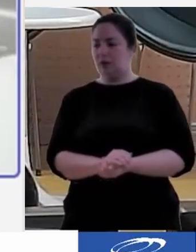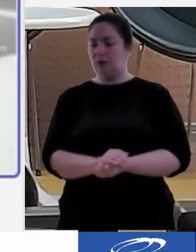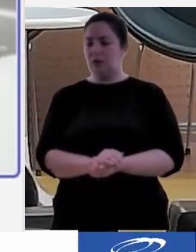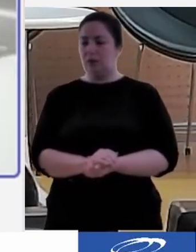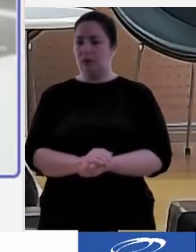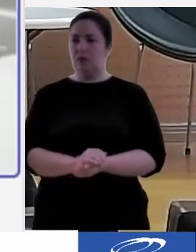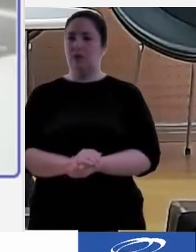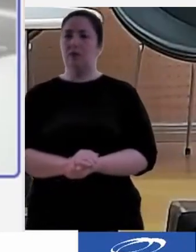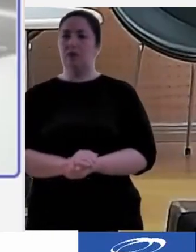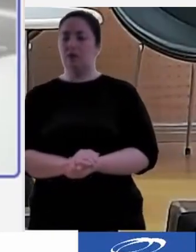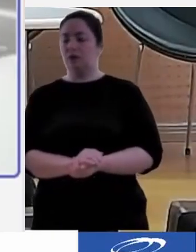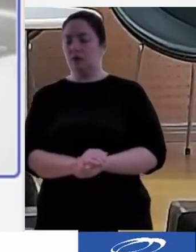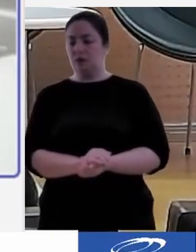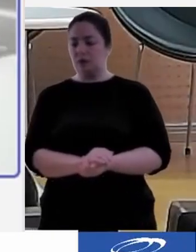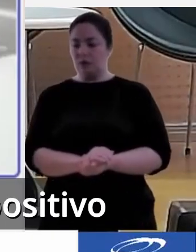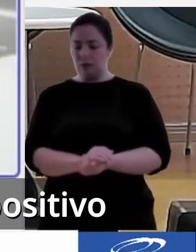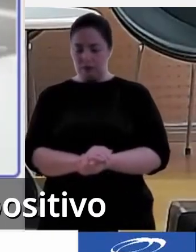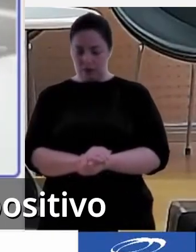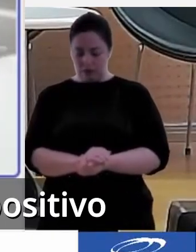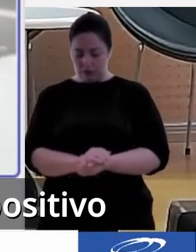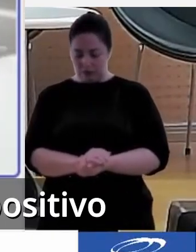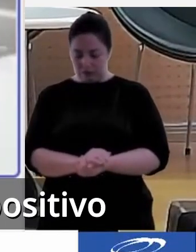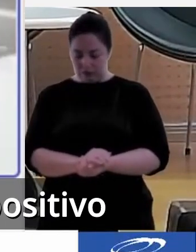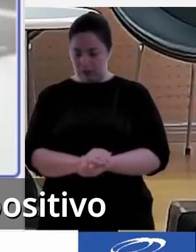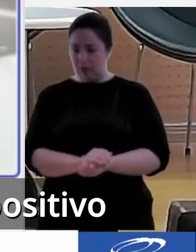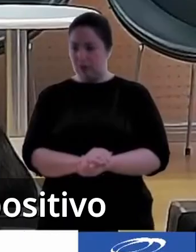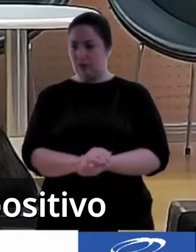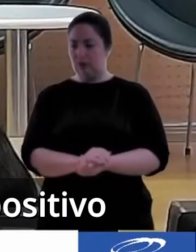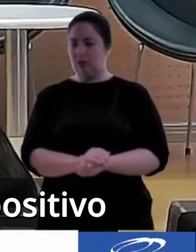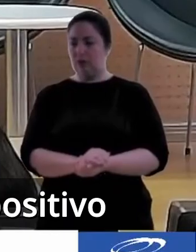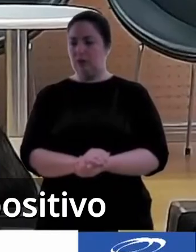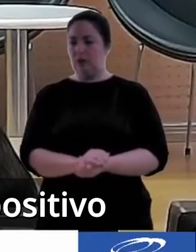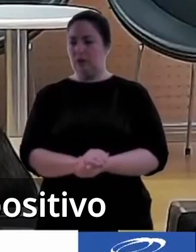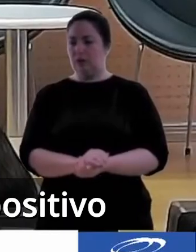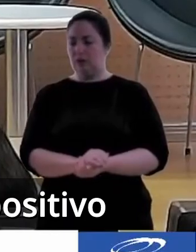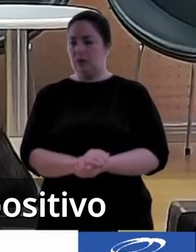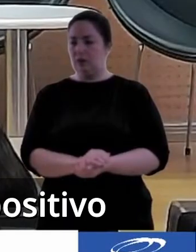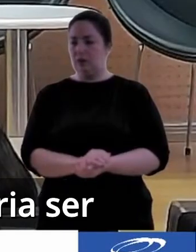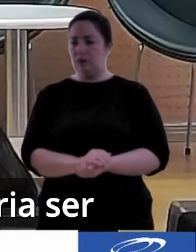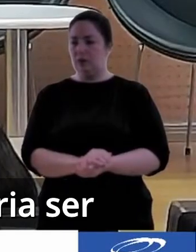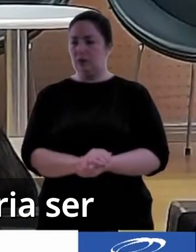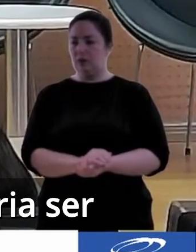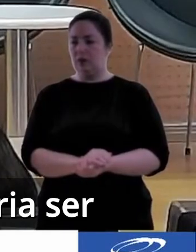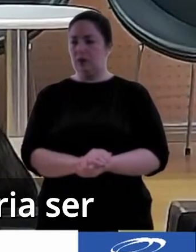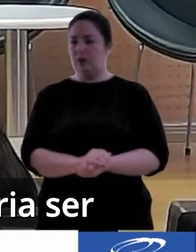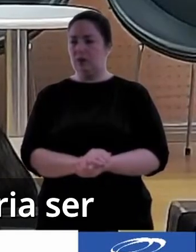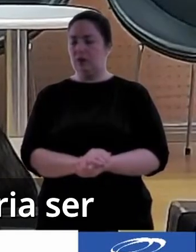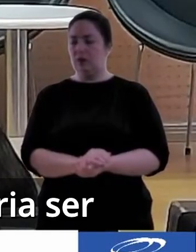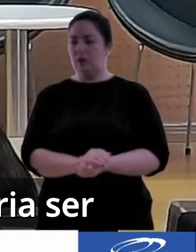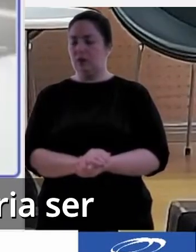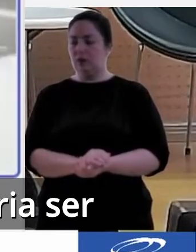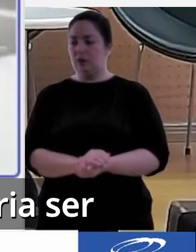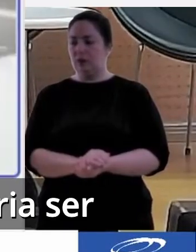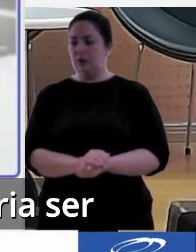diagnose periprosthetic joint infection, but also that you could have a positive result that was a false positive result due to an isolation